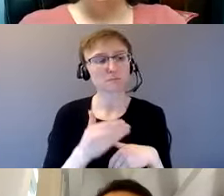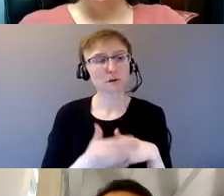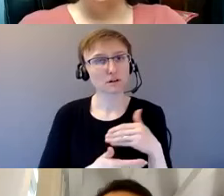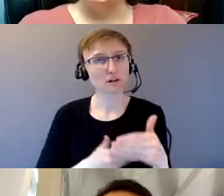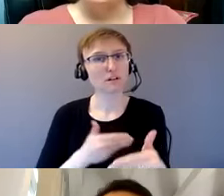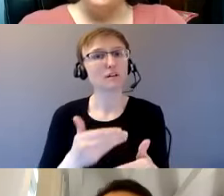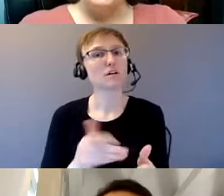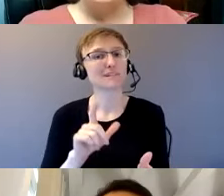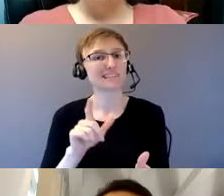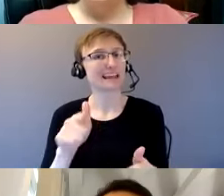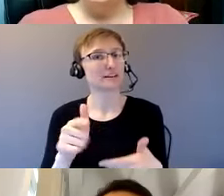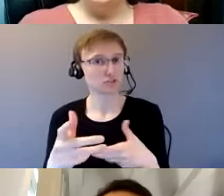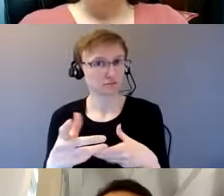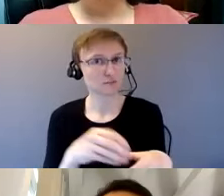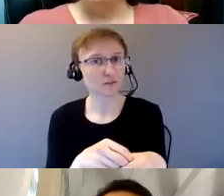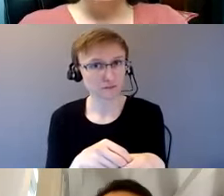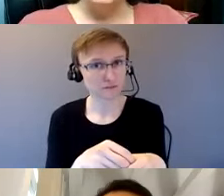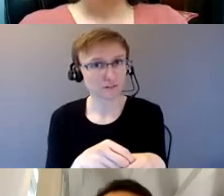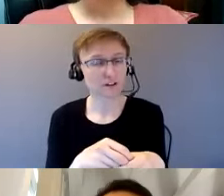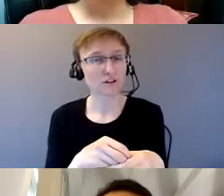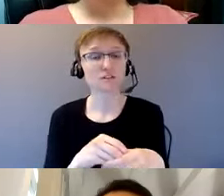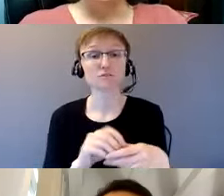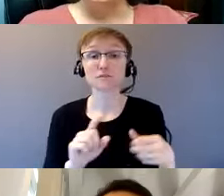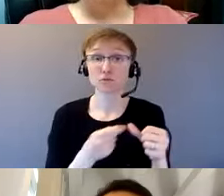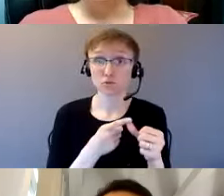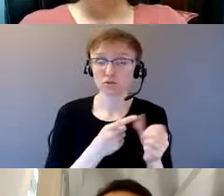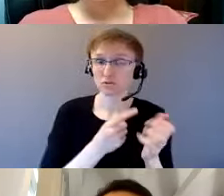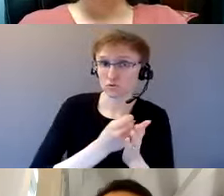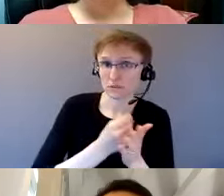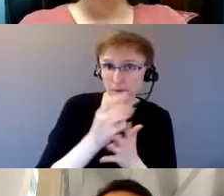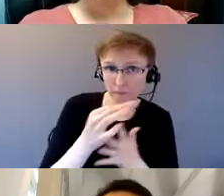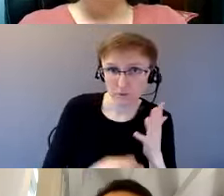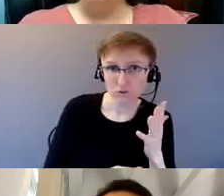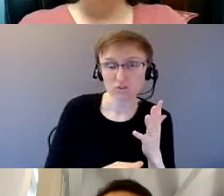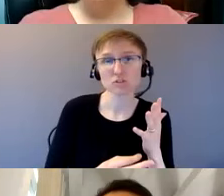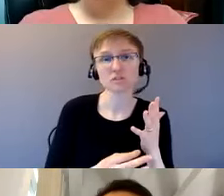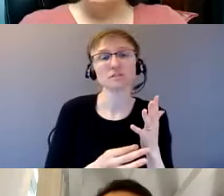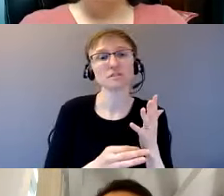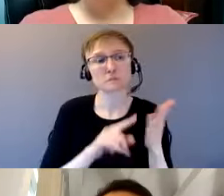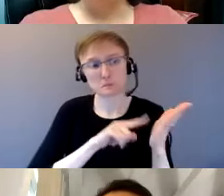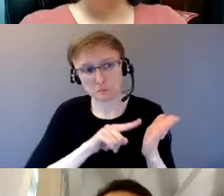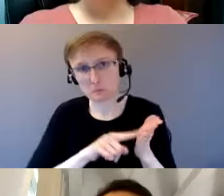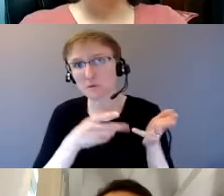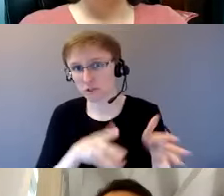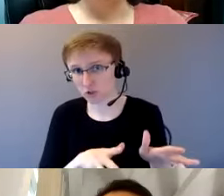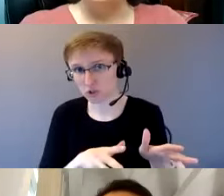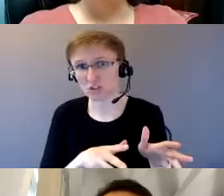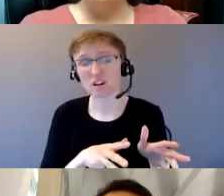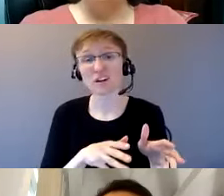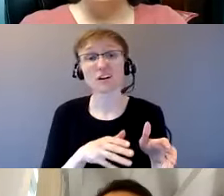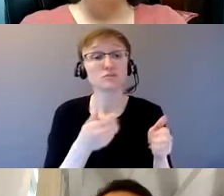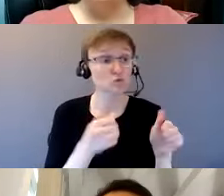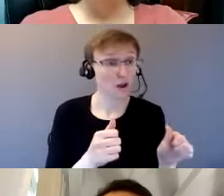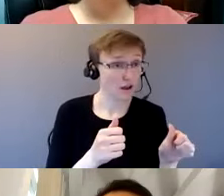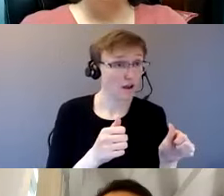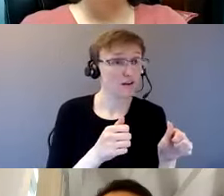this person when the treatment options, the ability to manage him have already been exhausted. So everything that